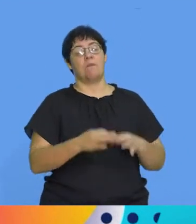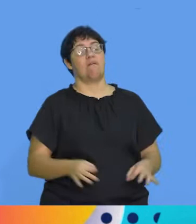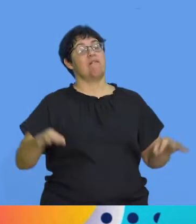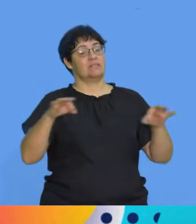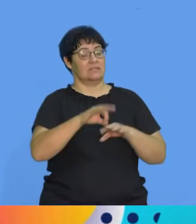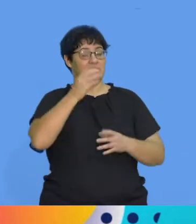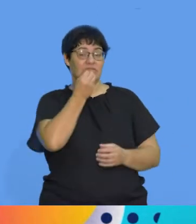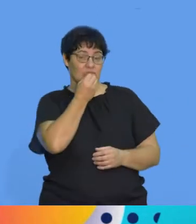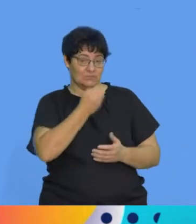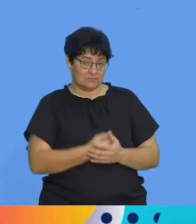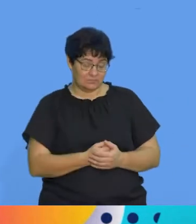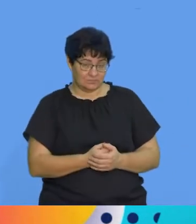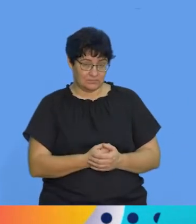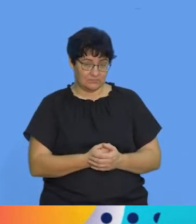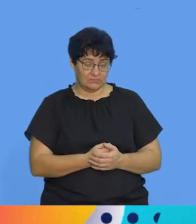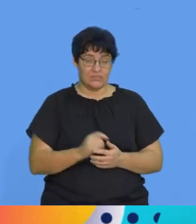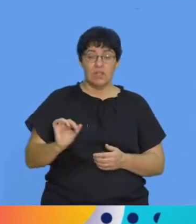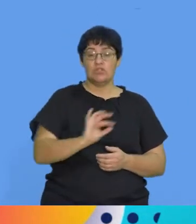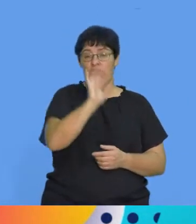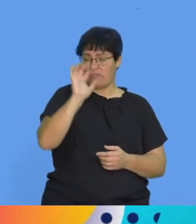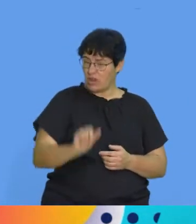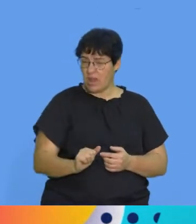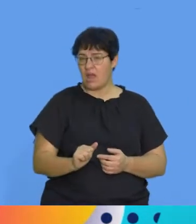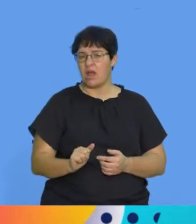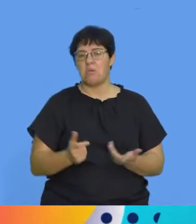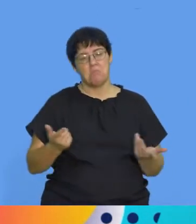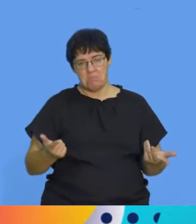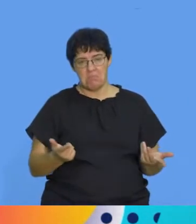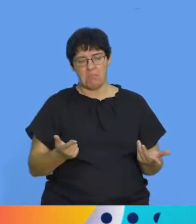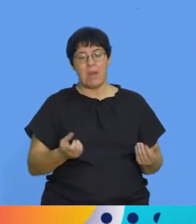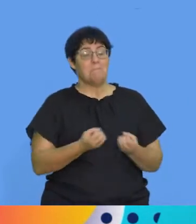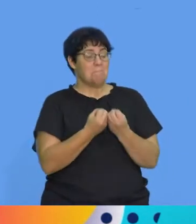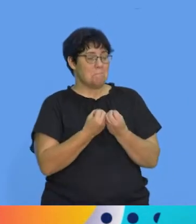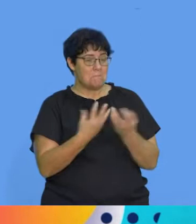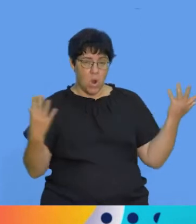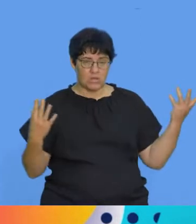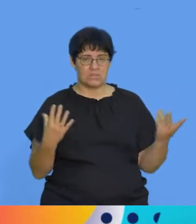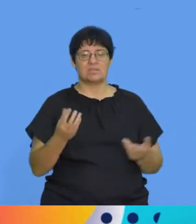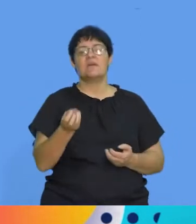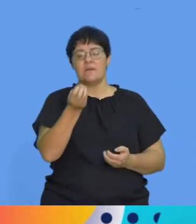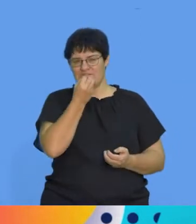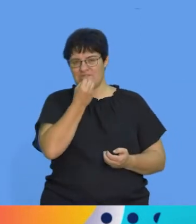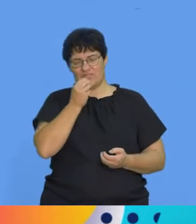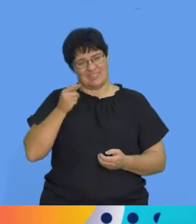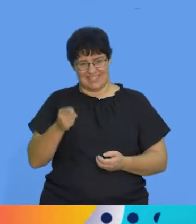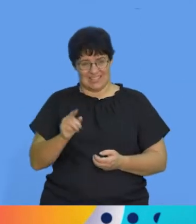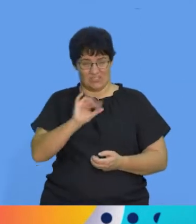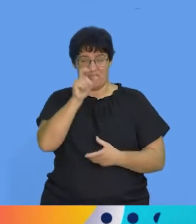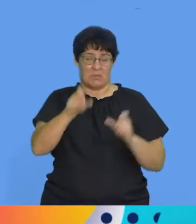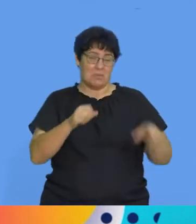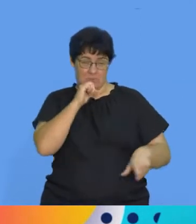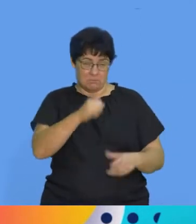important part of your diet. And in South Africa, it's probably a staple food. It's the one type of food that most